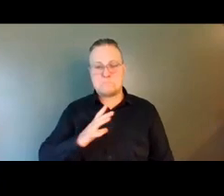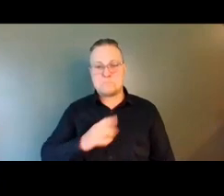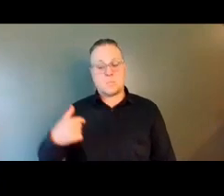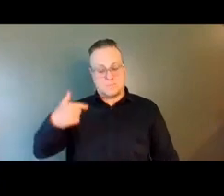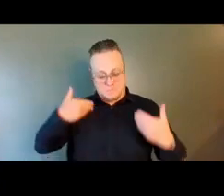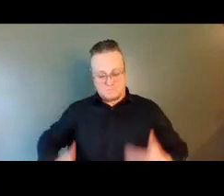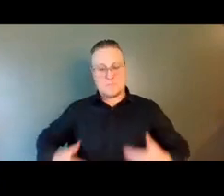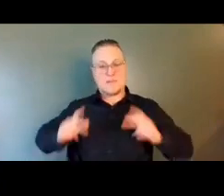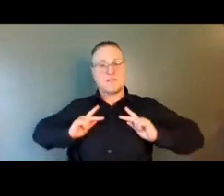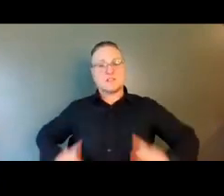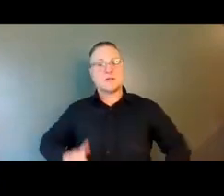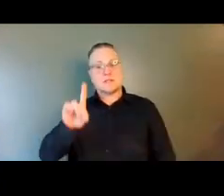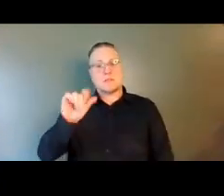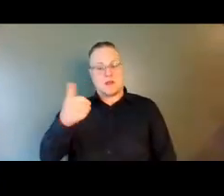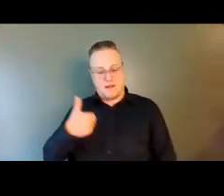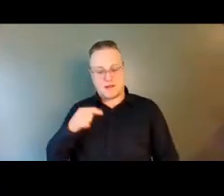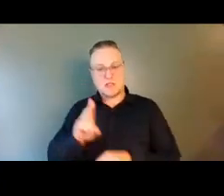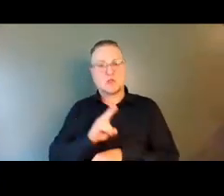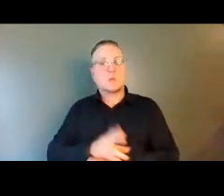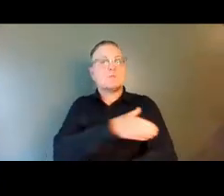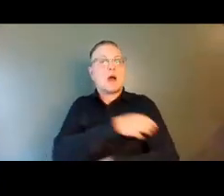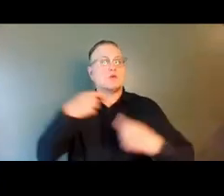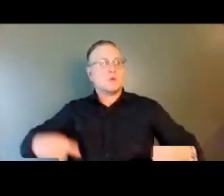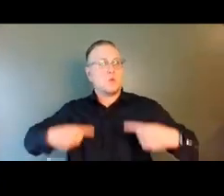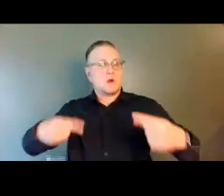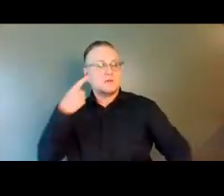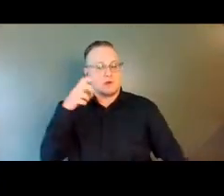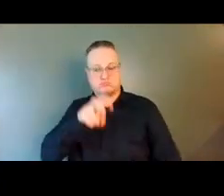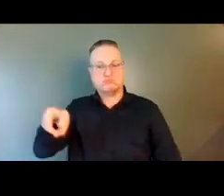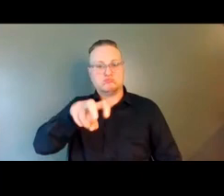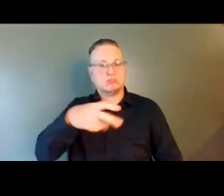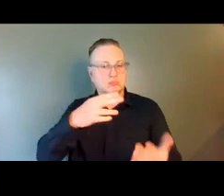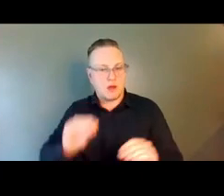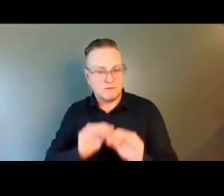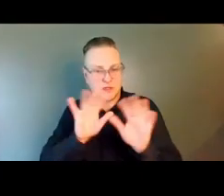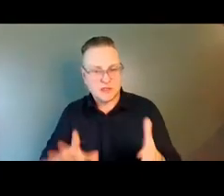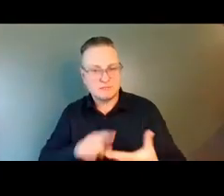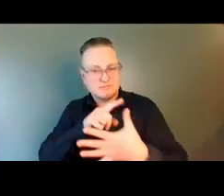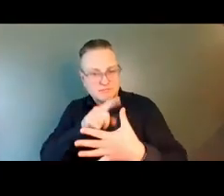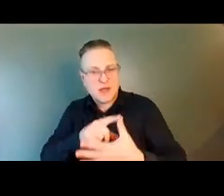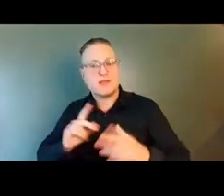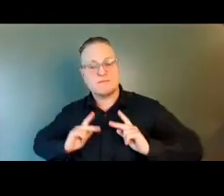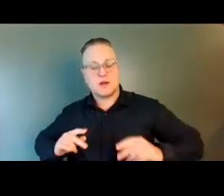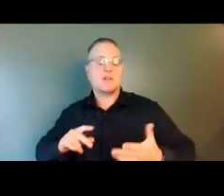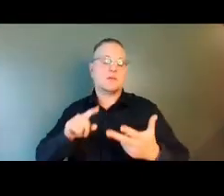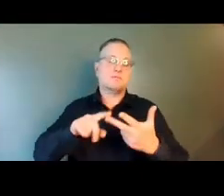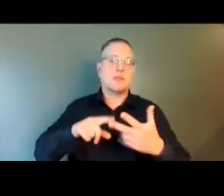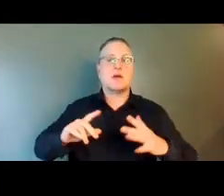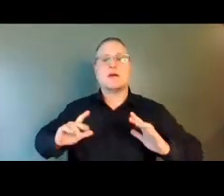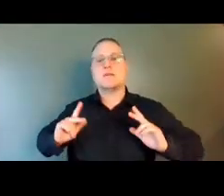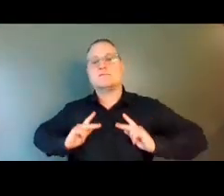physical disability and use a power wheelchair to get around, obviously the physical parts of it, meaning curb